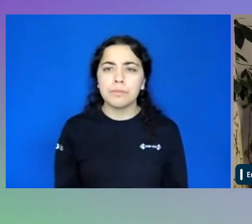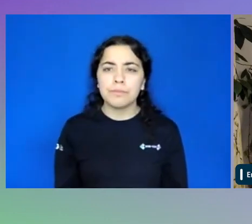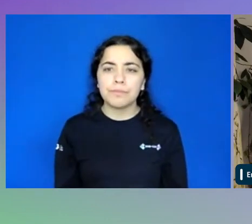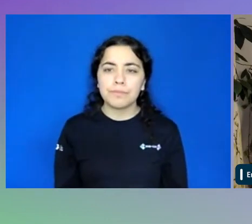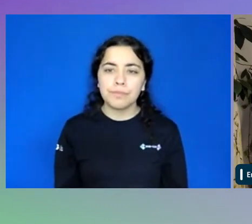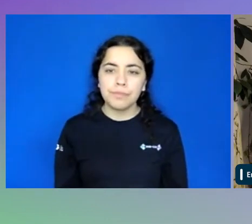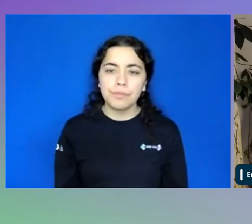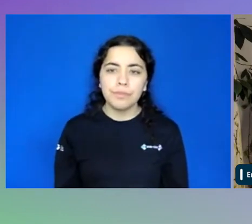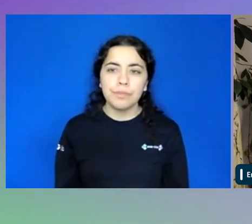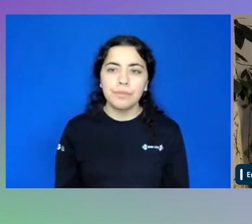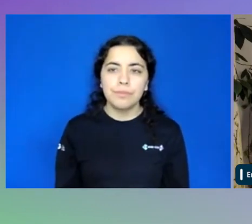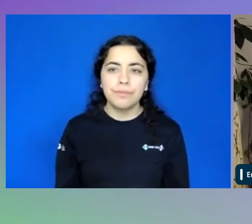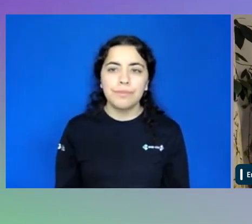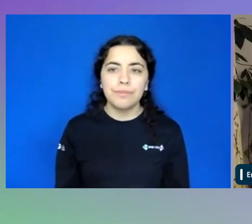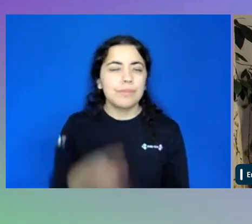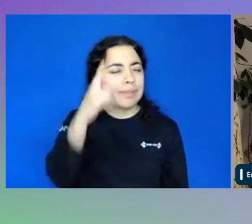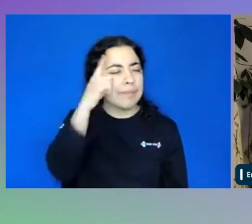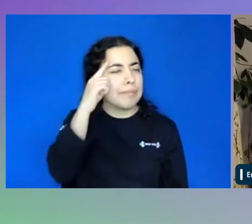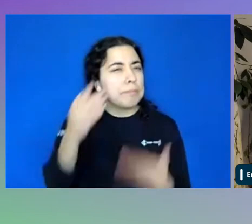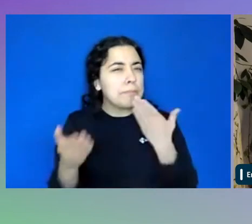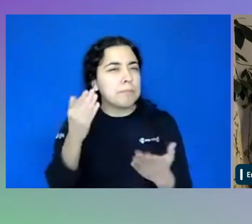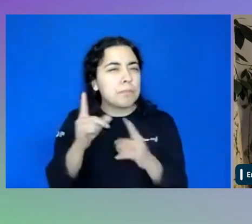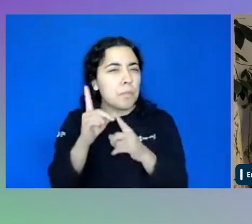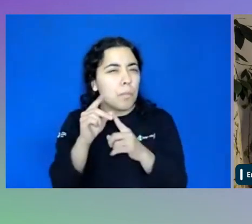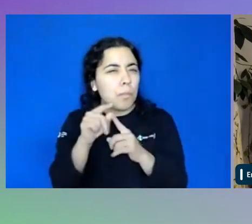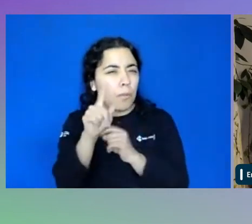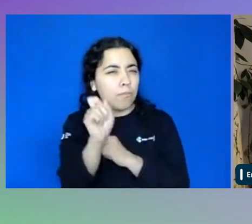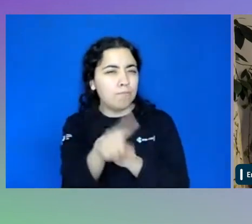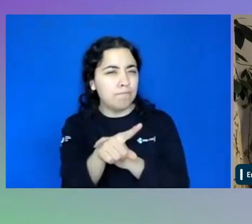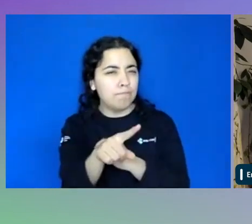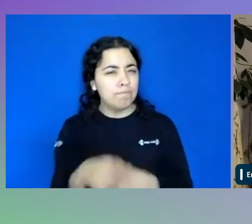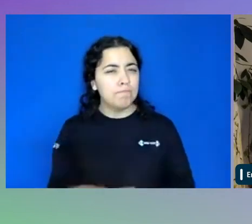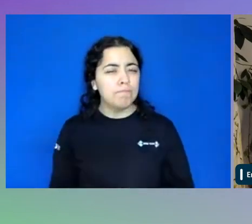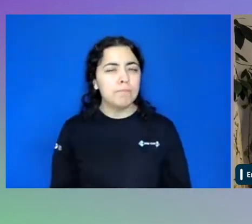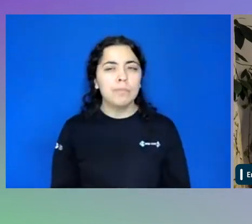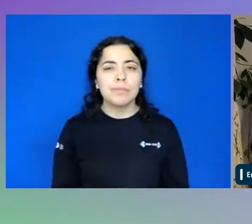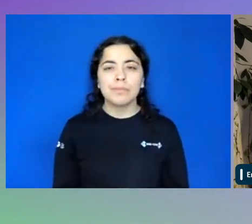time. Maybe one more question here.